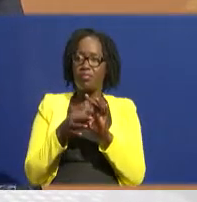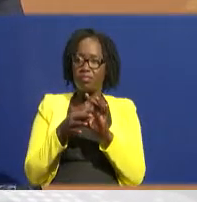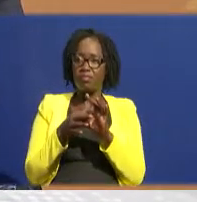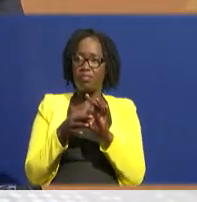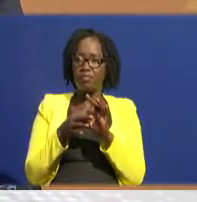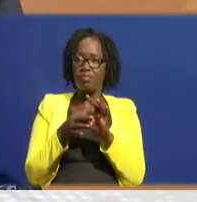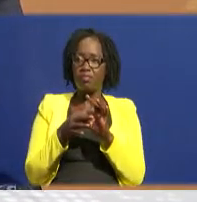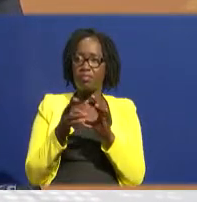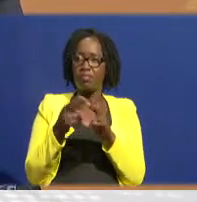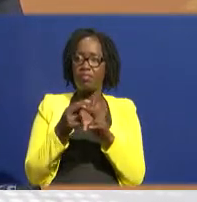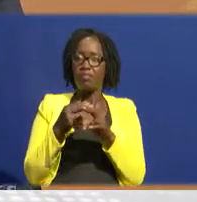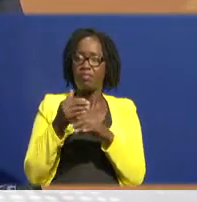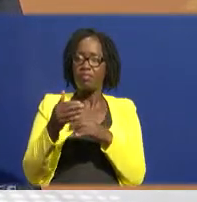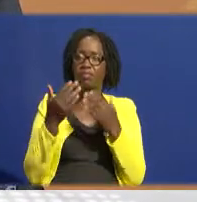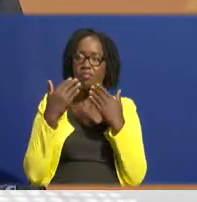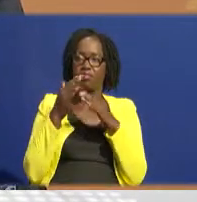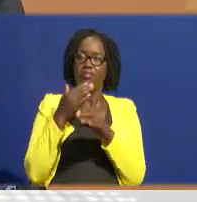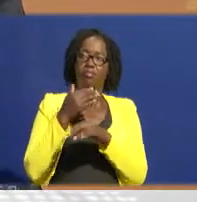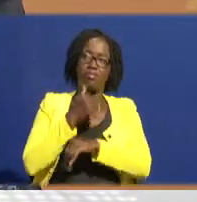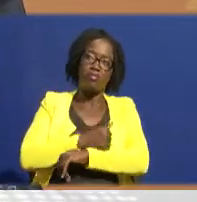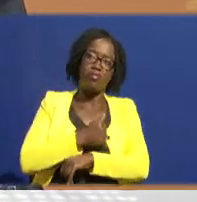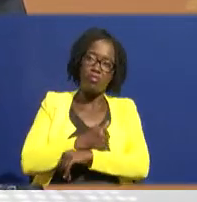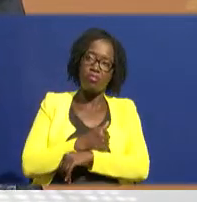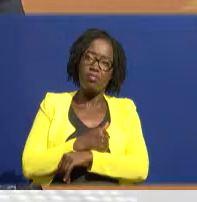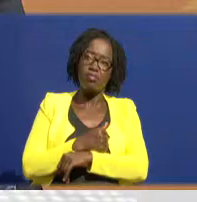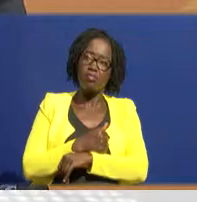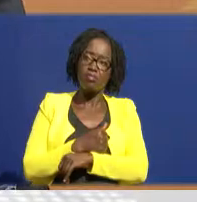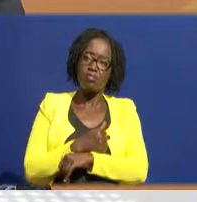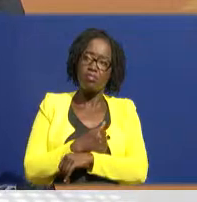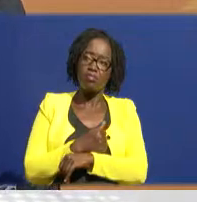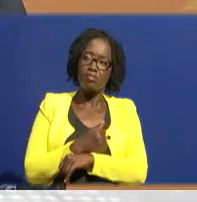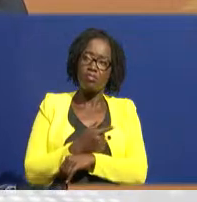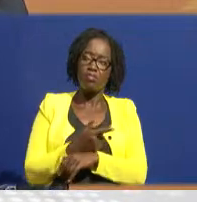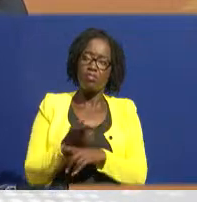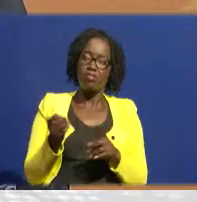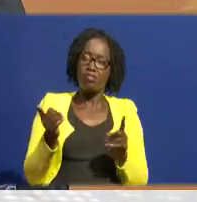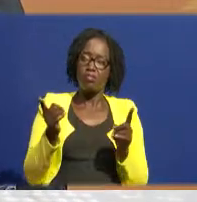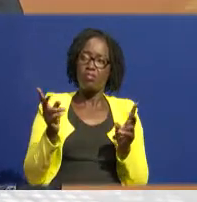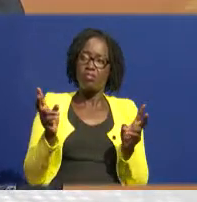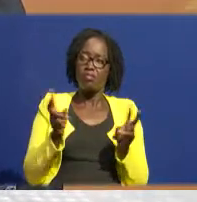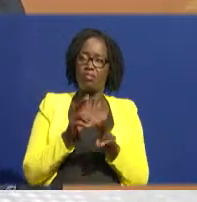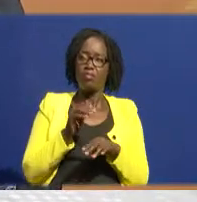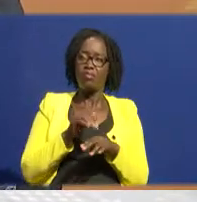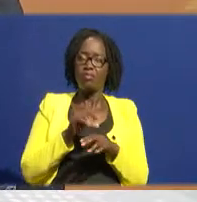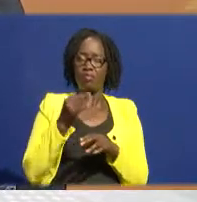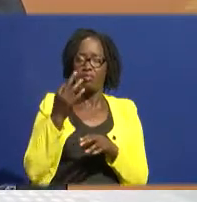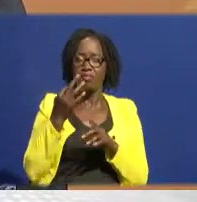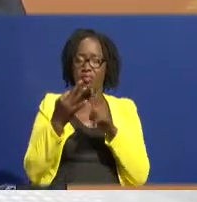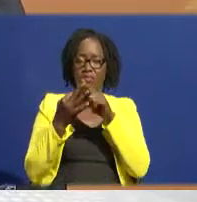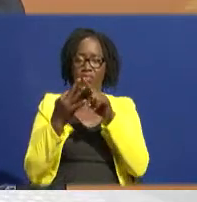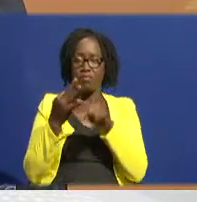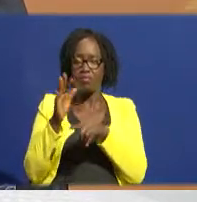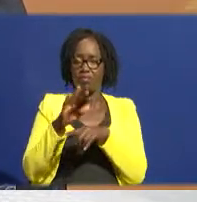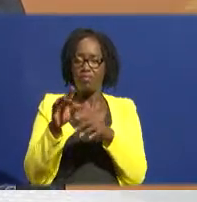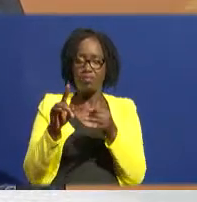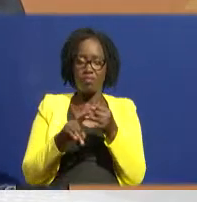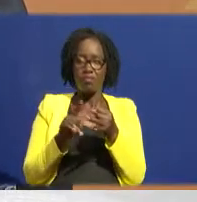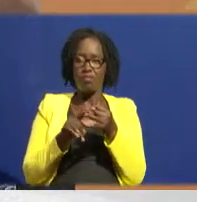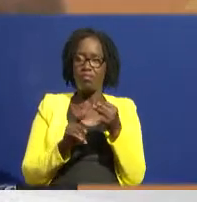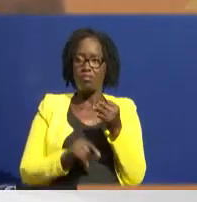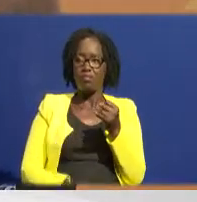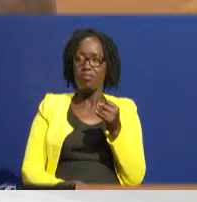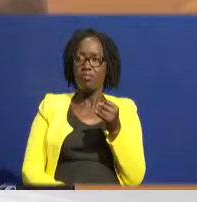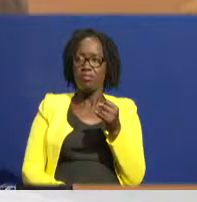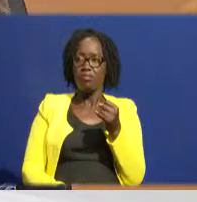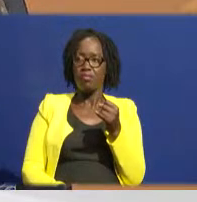just after they are finished school, and we induct them on those modes, looking at three specific areas. One is about